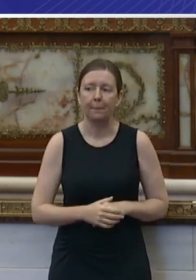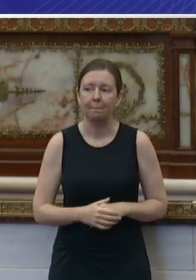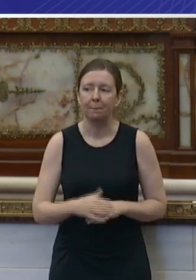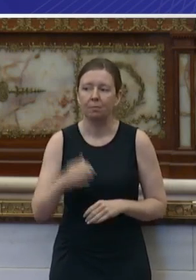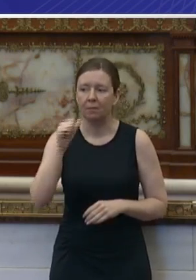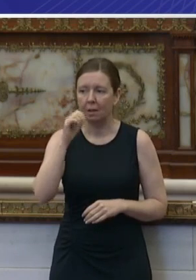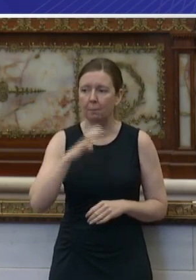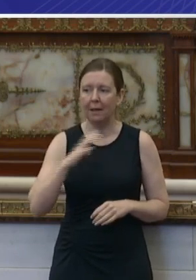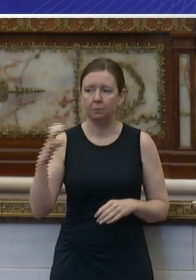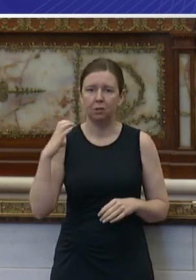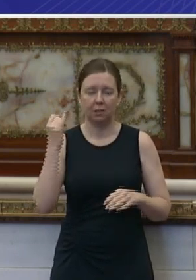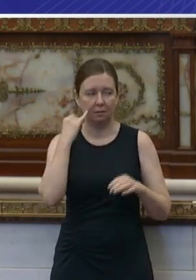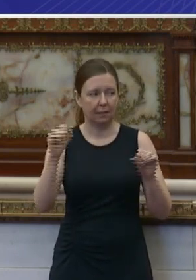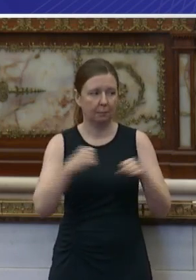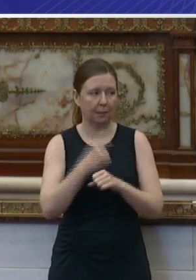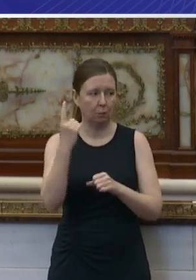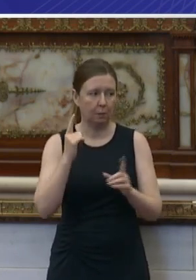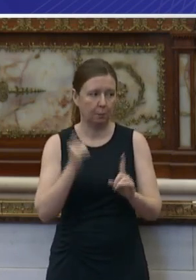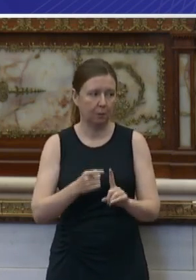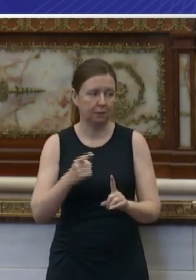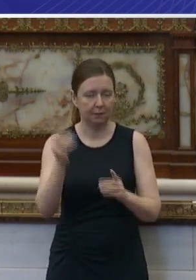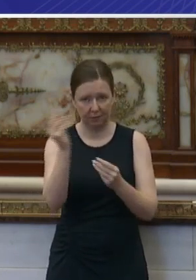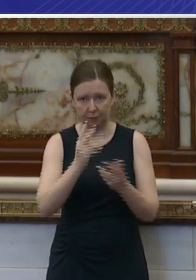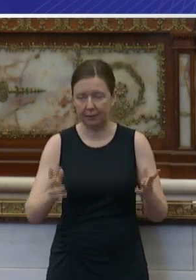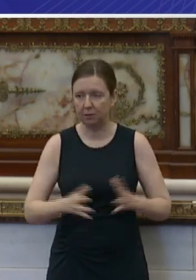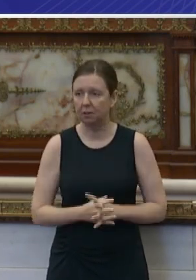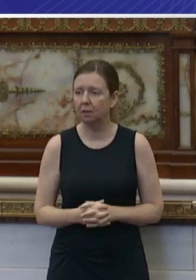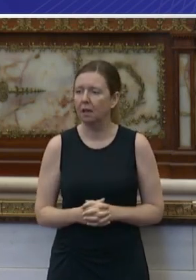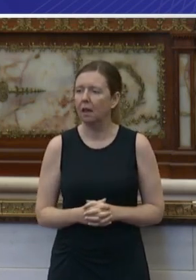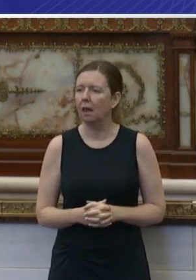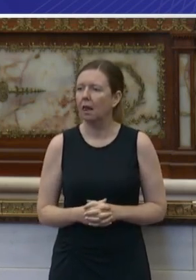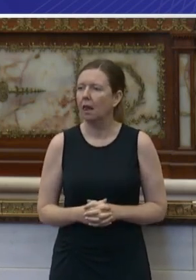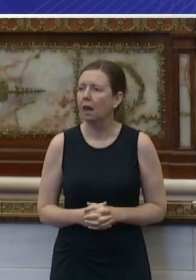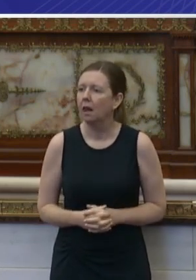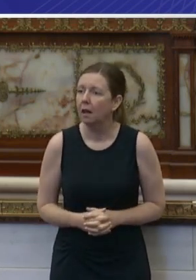Chair, if I could just make one point of information.